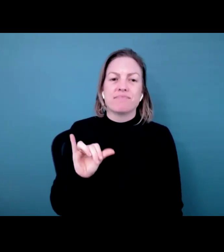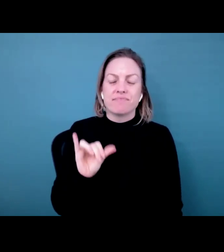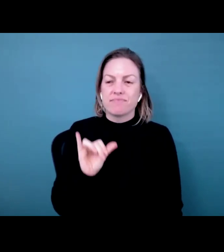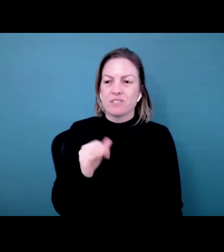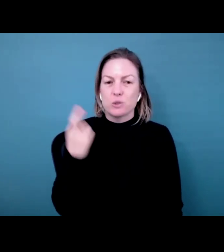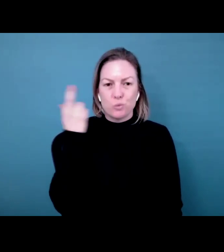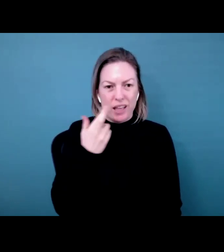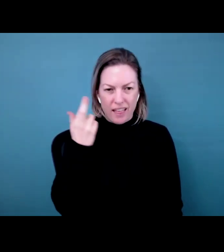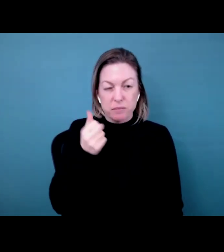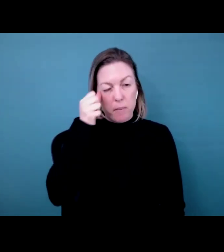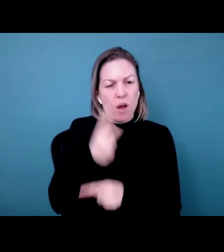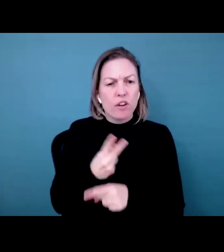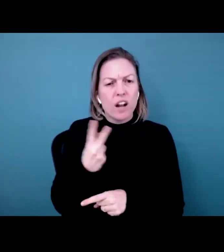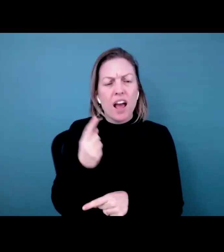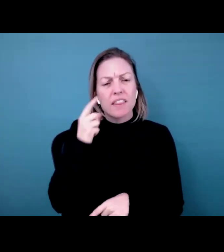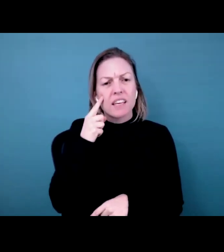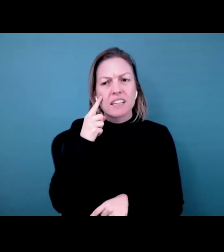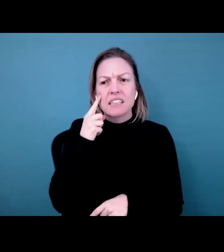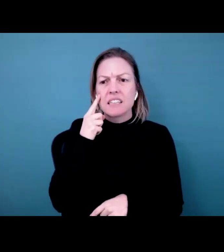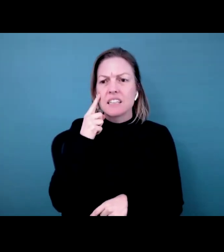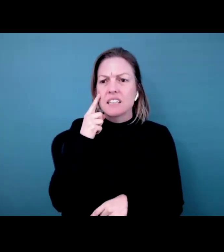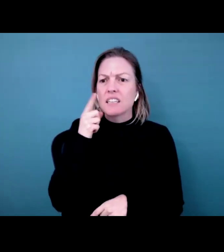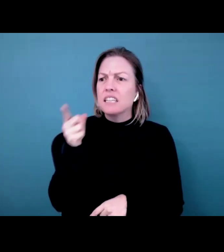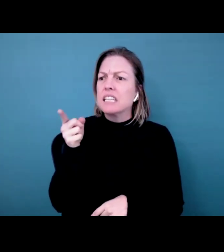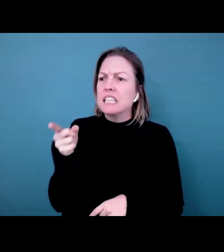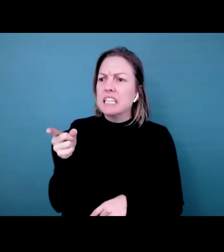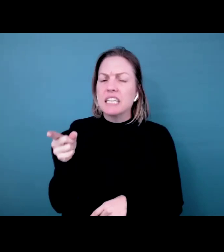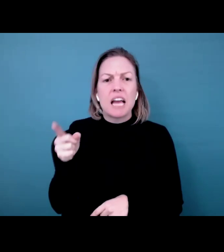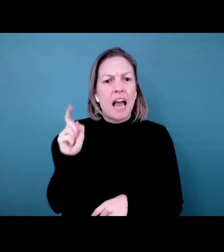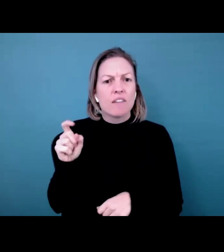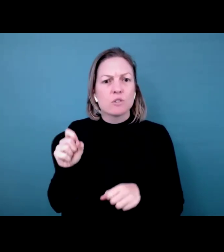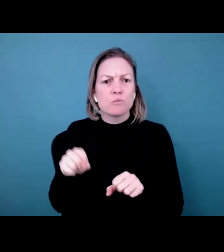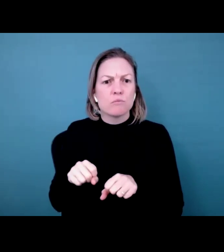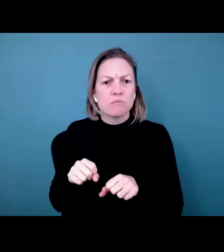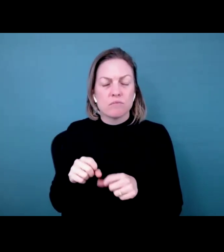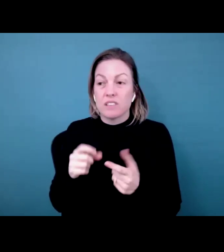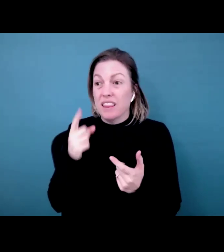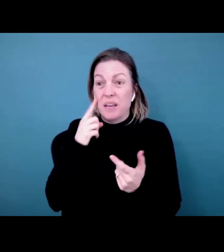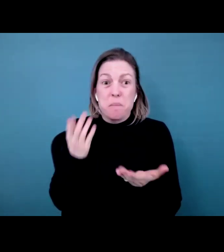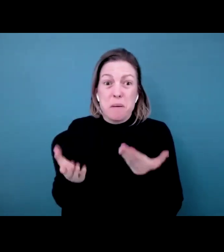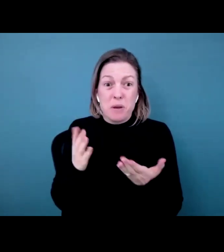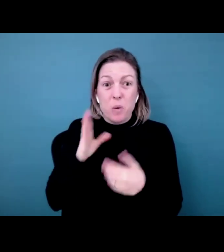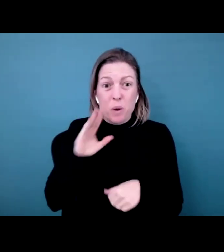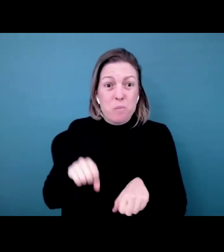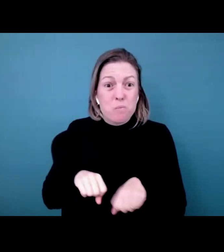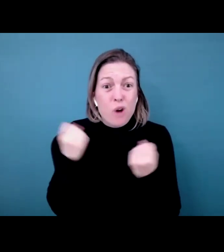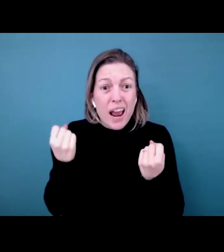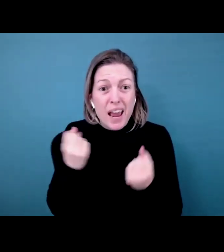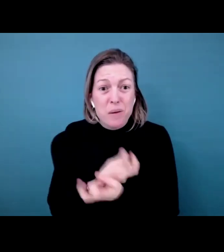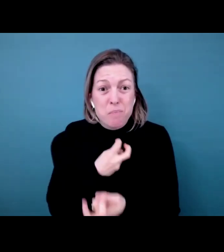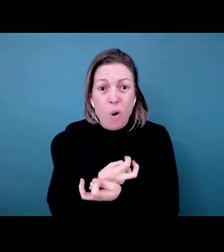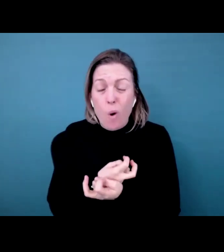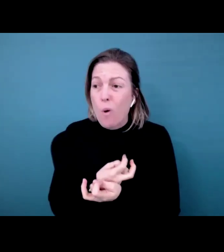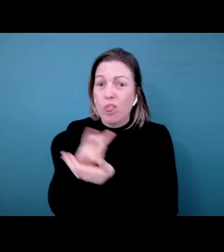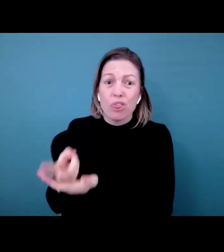are imagining him laying in his house with a broken bone or something for 14 or 15 hours before somebody